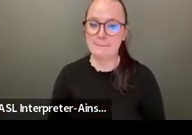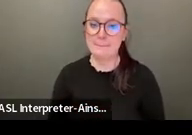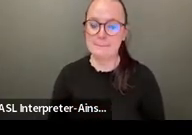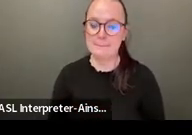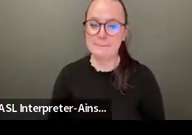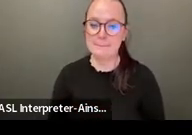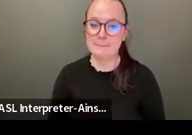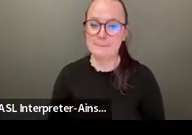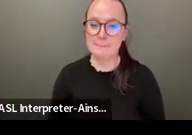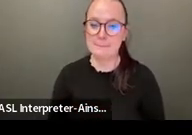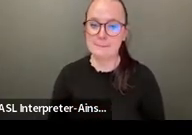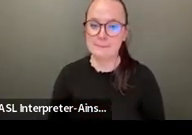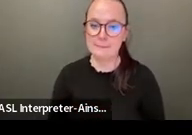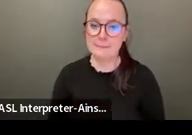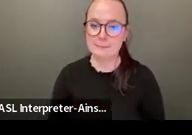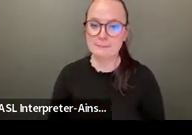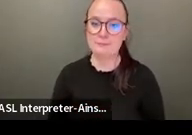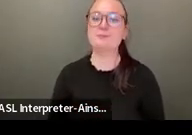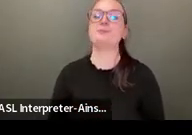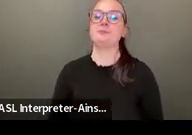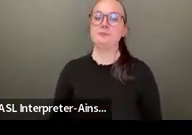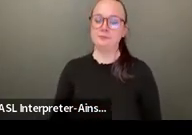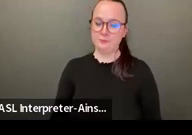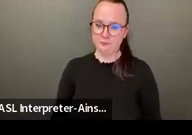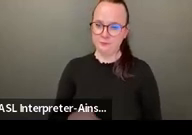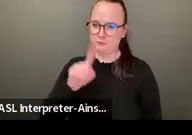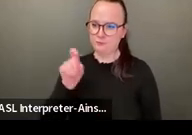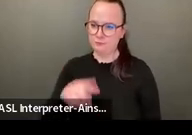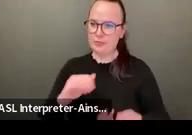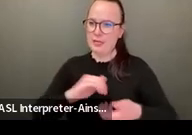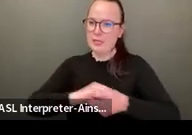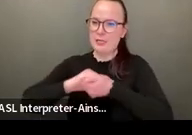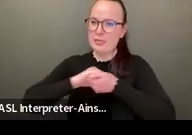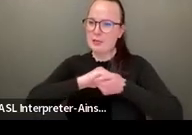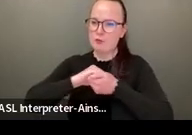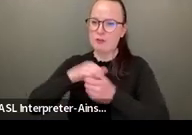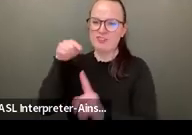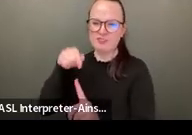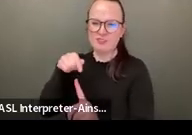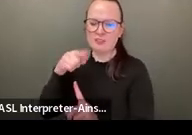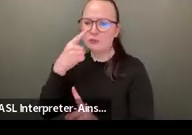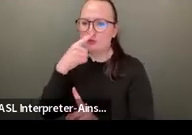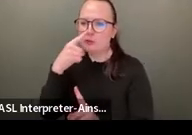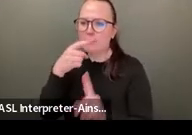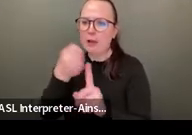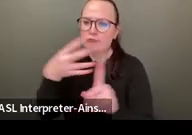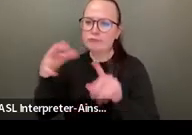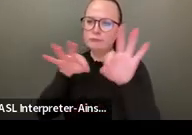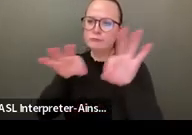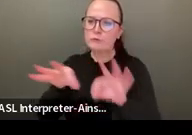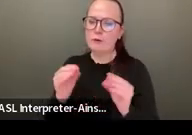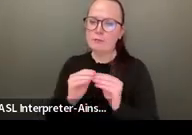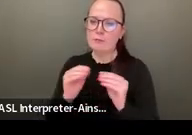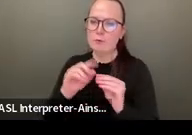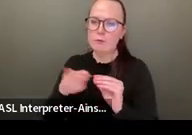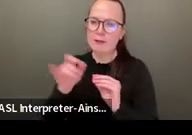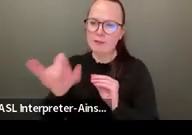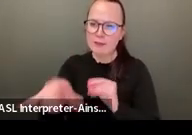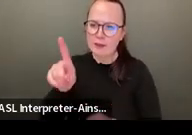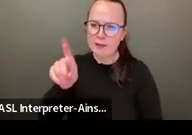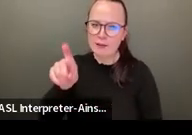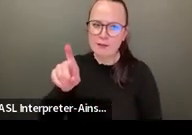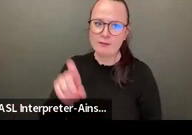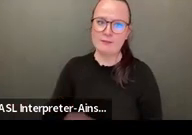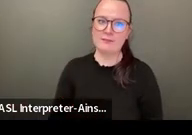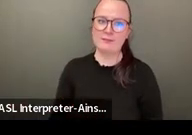So the collaboration piece, the question is, could you possibly speak further about the collaboration or tell me where I can read more about that? And we will talk a little